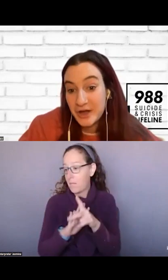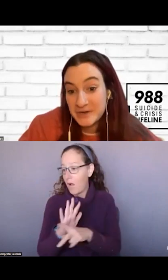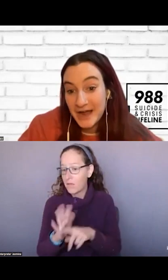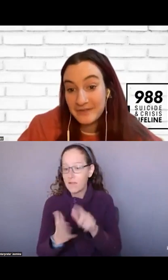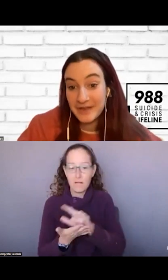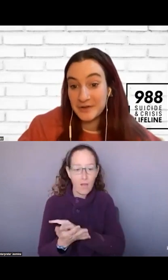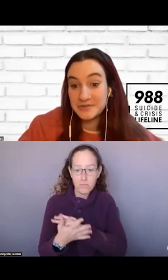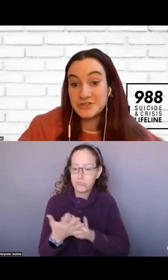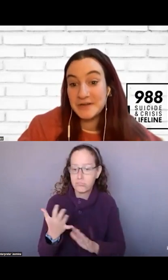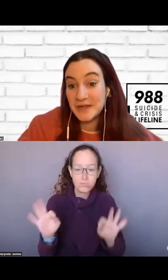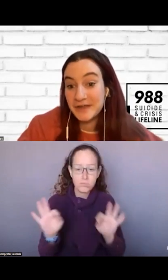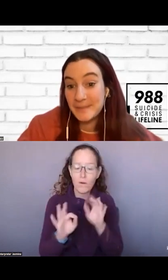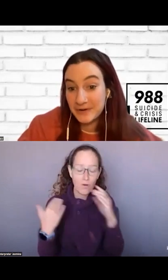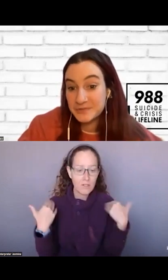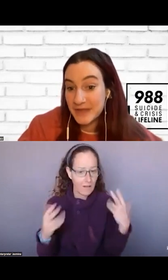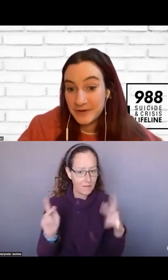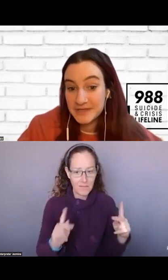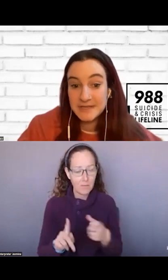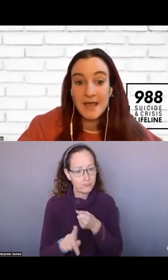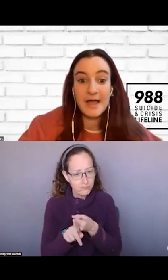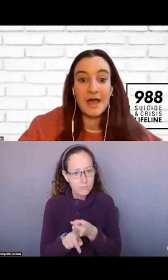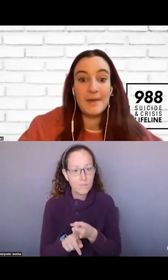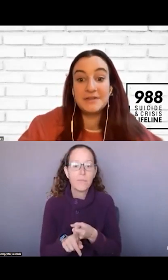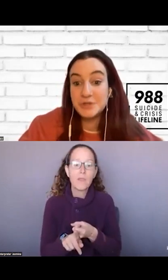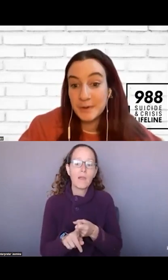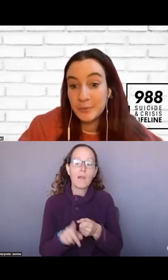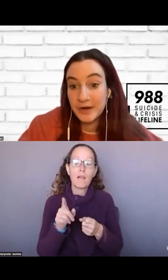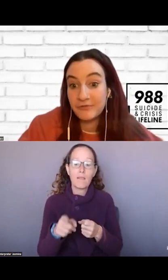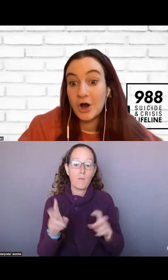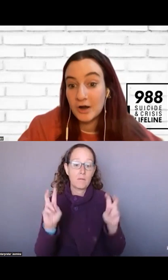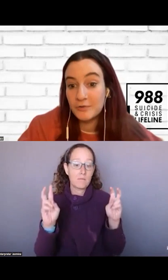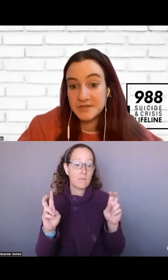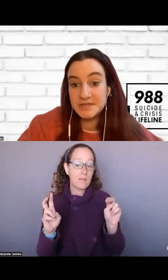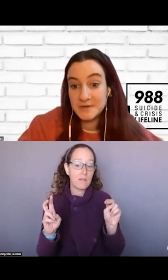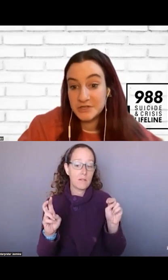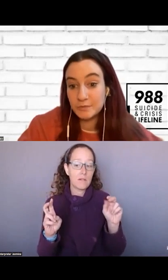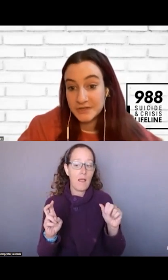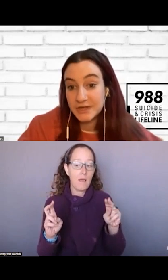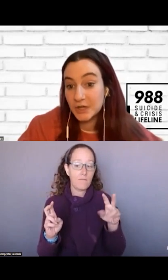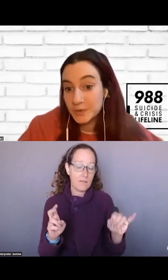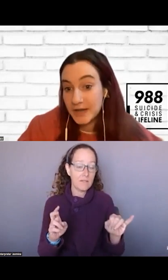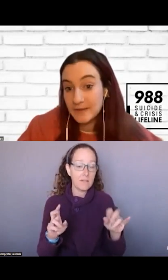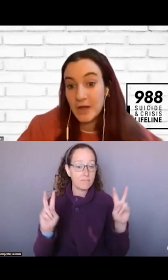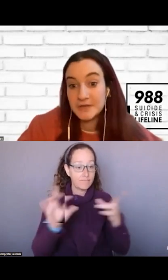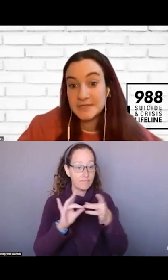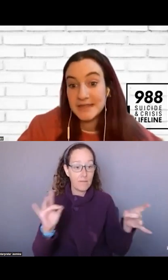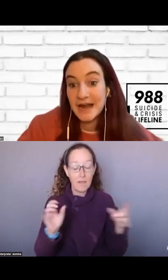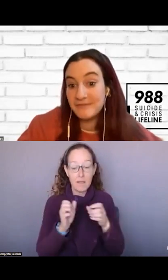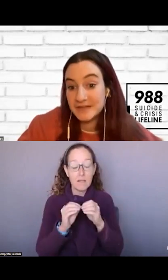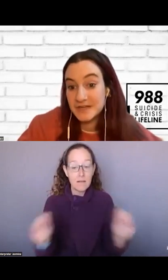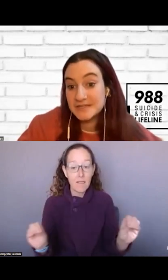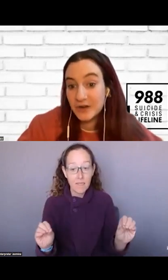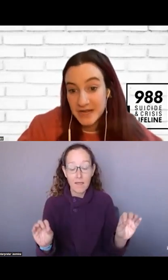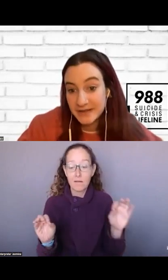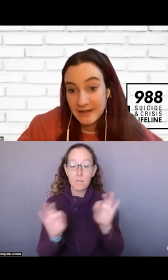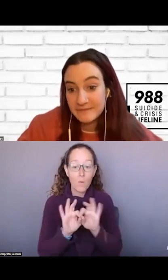as our NAMI tagline goes, there should be nothing about us without us. And it's super important for our voices to be directly included in the policy that